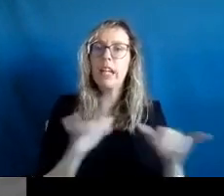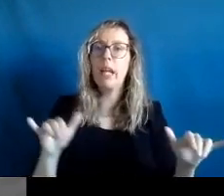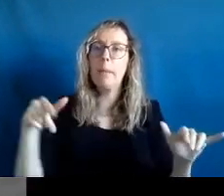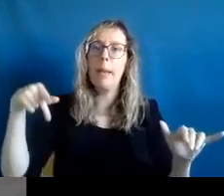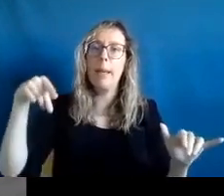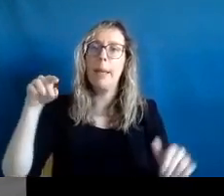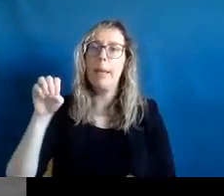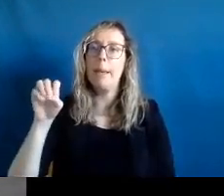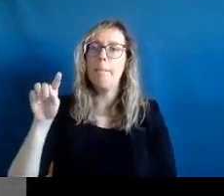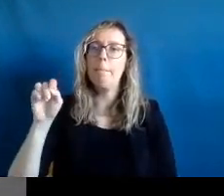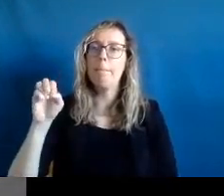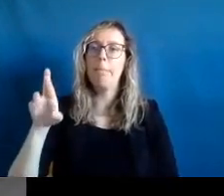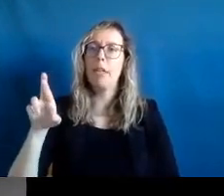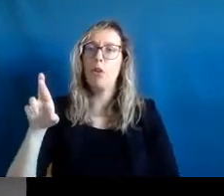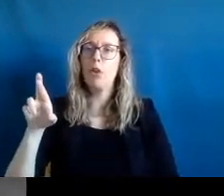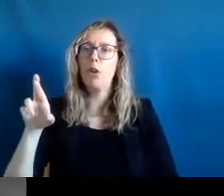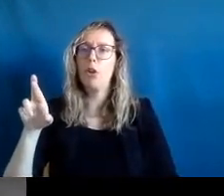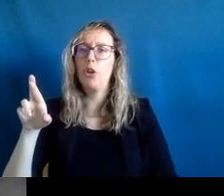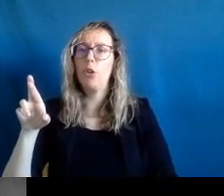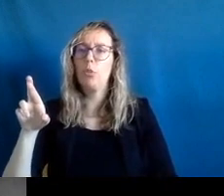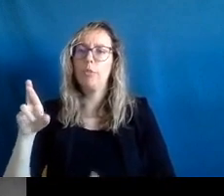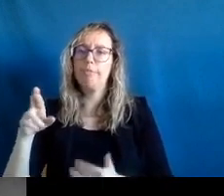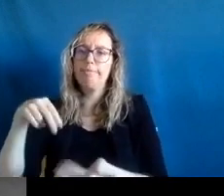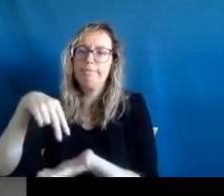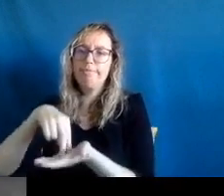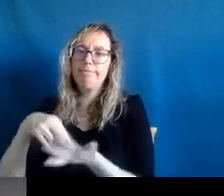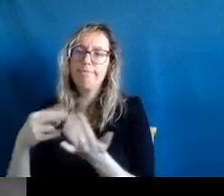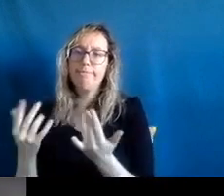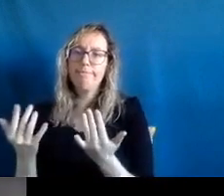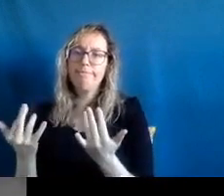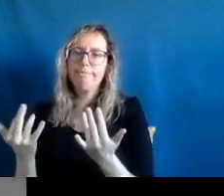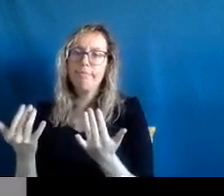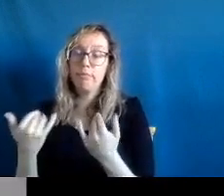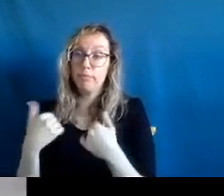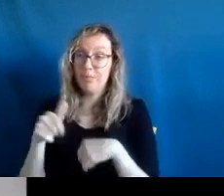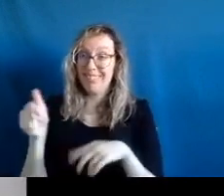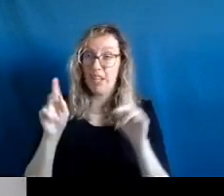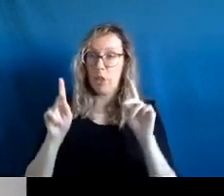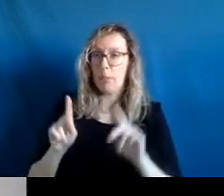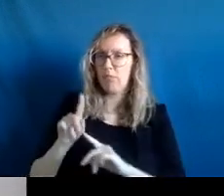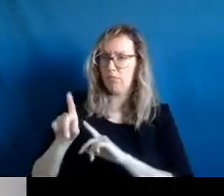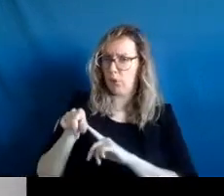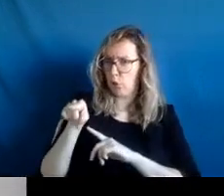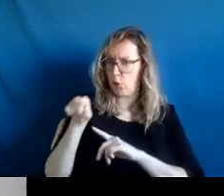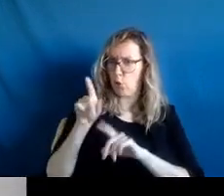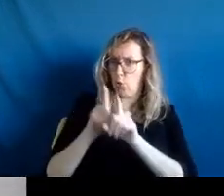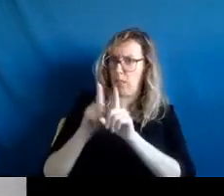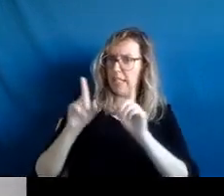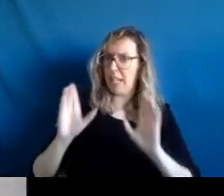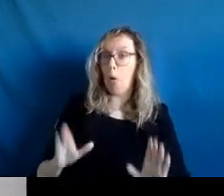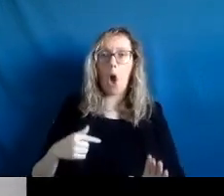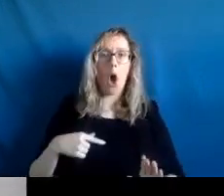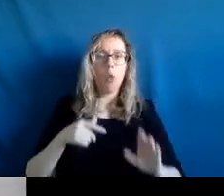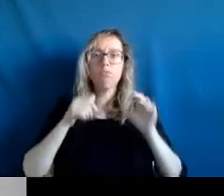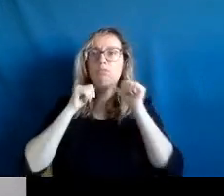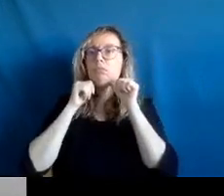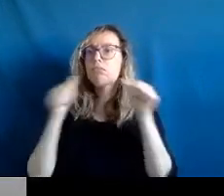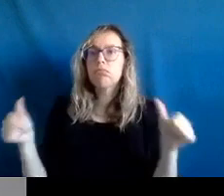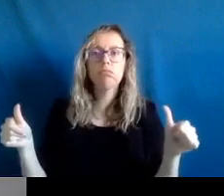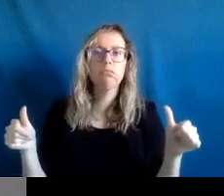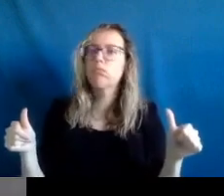warming himself. "Aren't you one of his disciples?" Peter denied it, saying, "I am